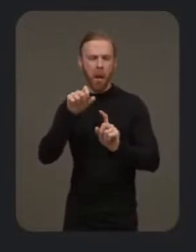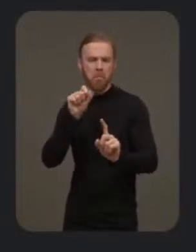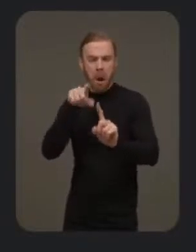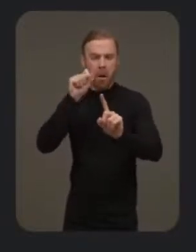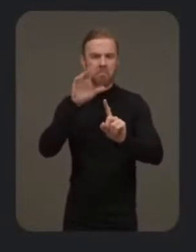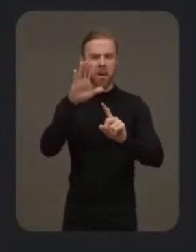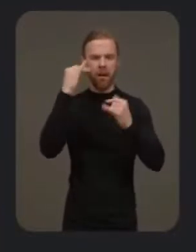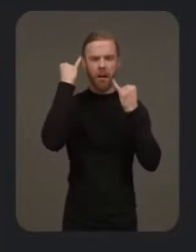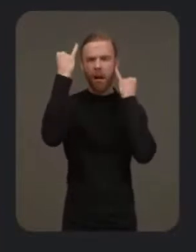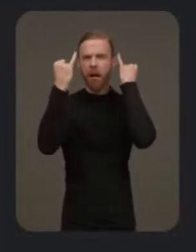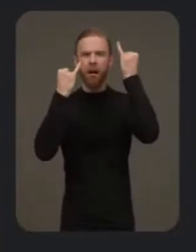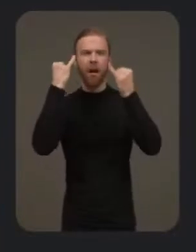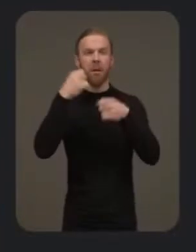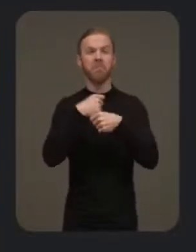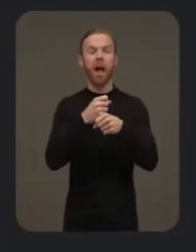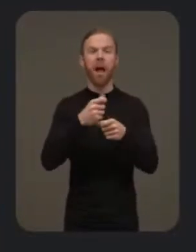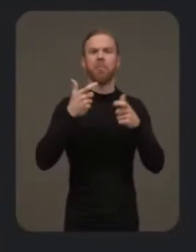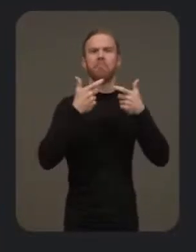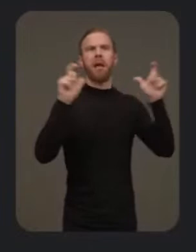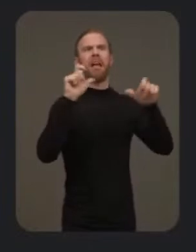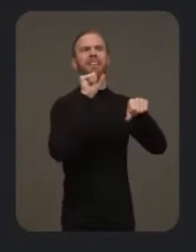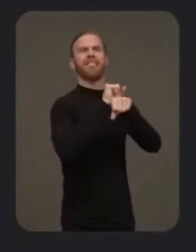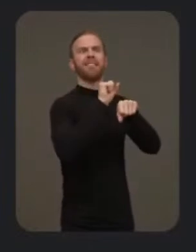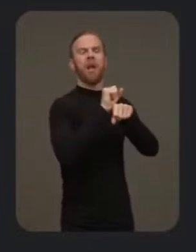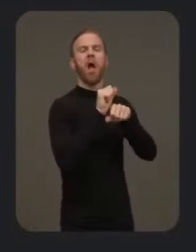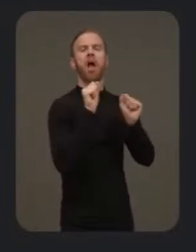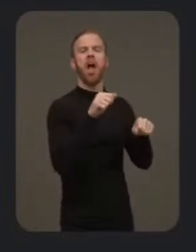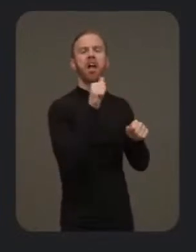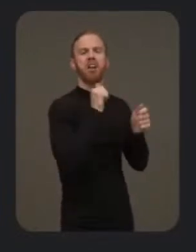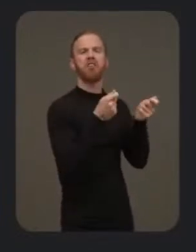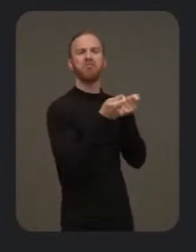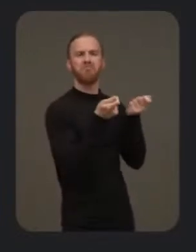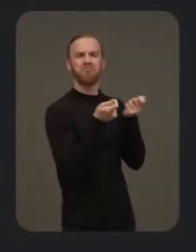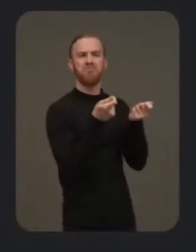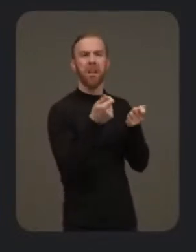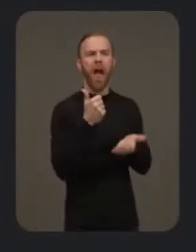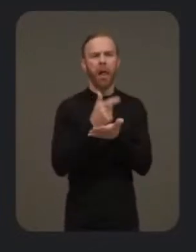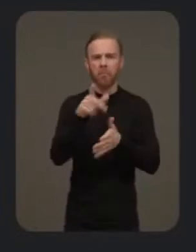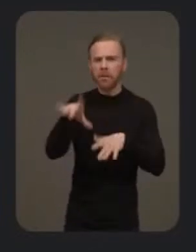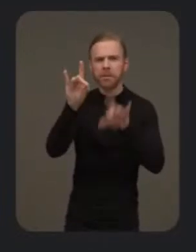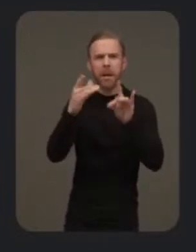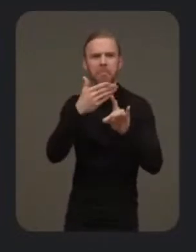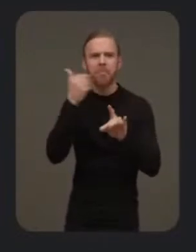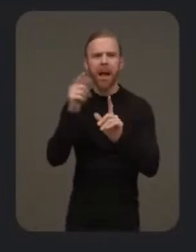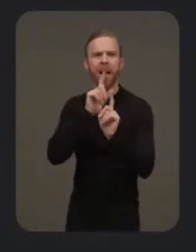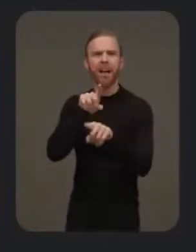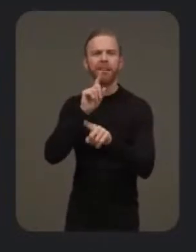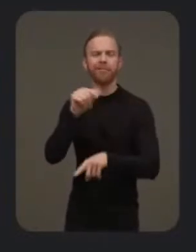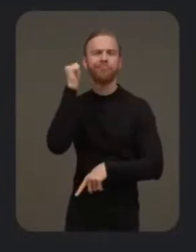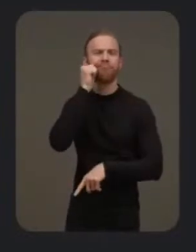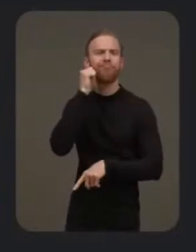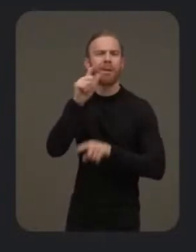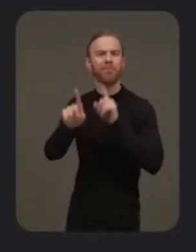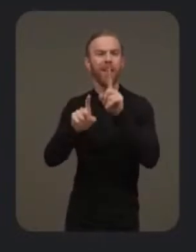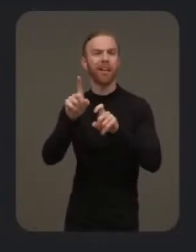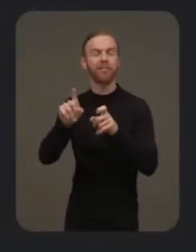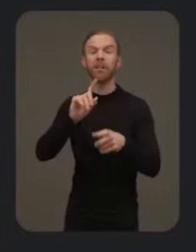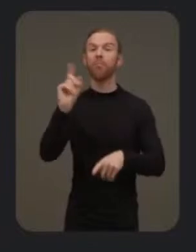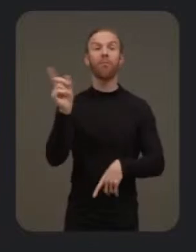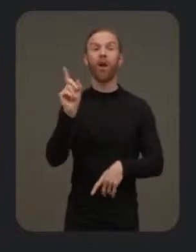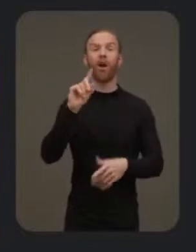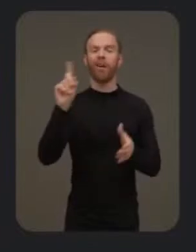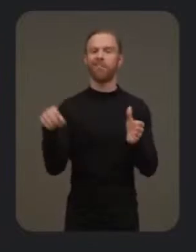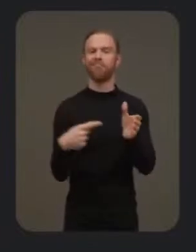imagination, make big tasks more manageable, and help you find better answers to everyday questions, all from your